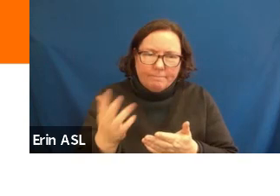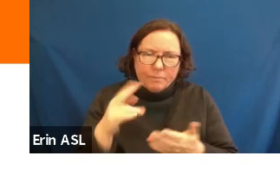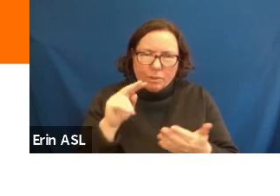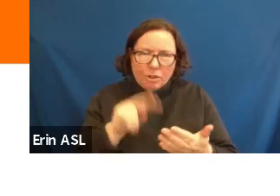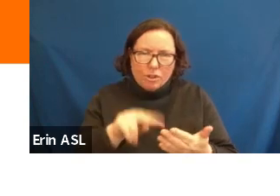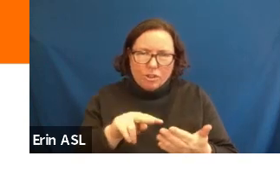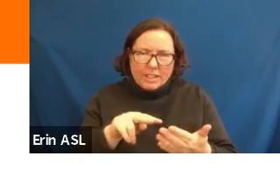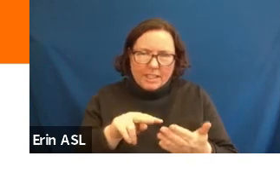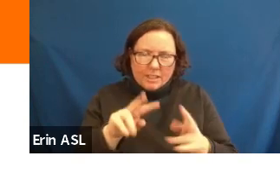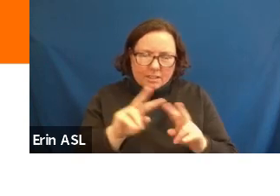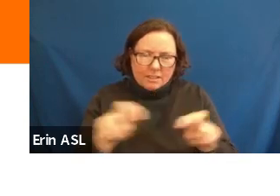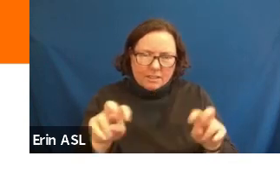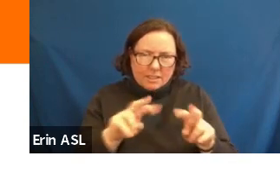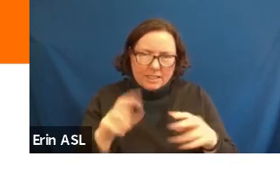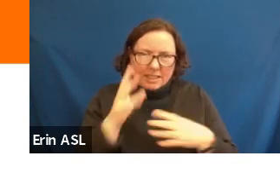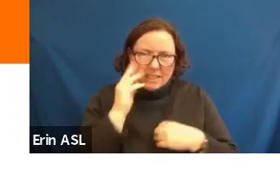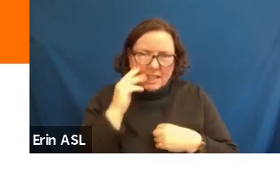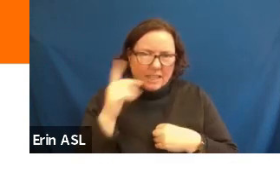looking at all of that data,